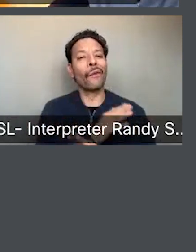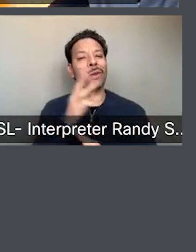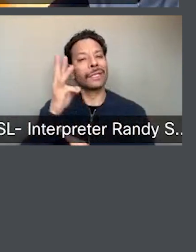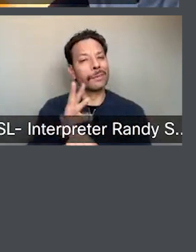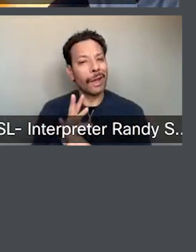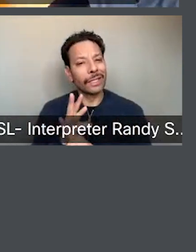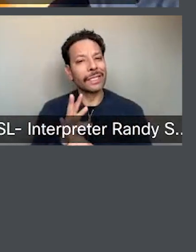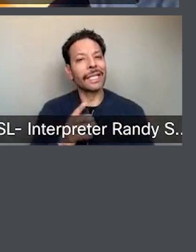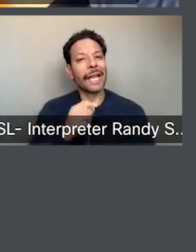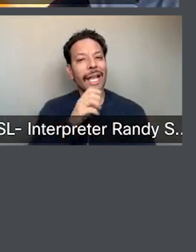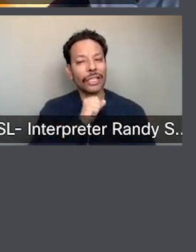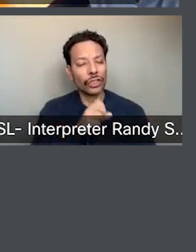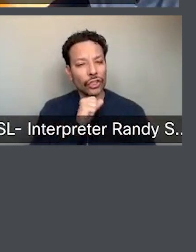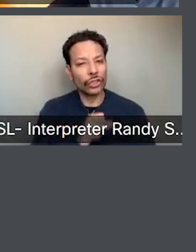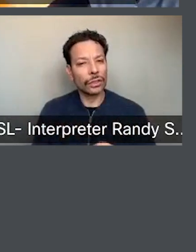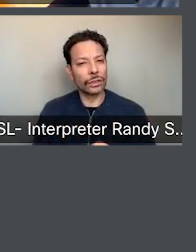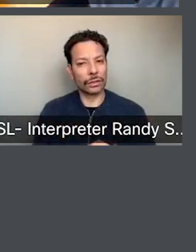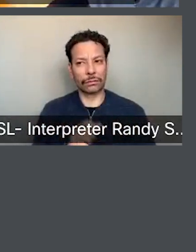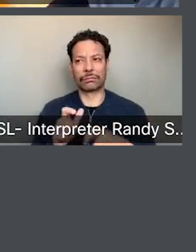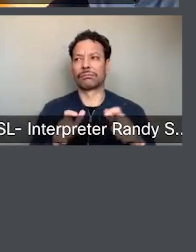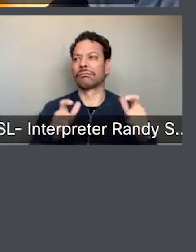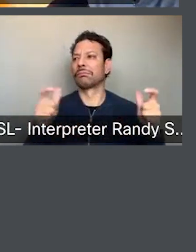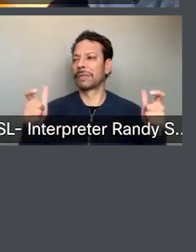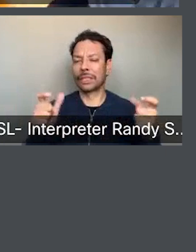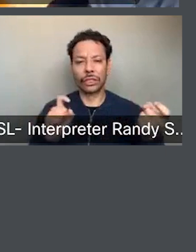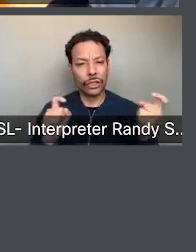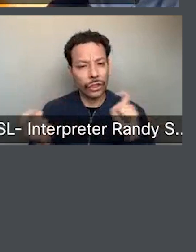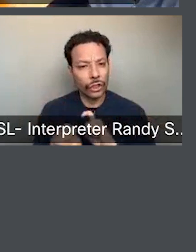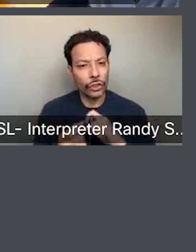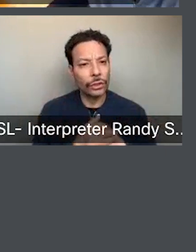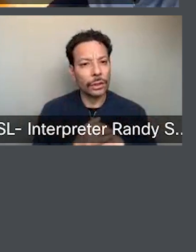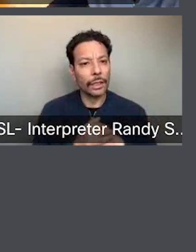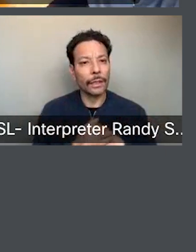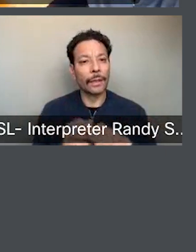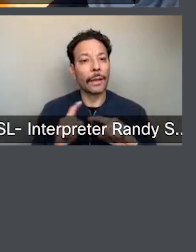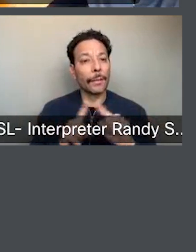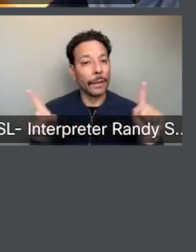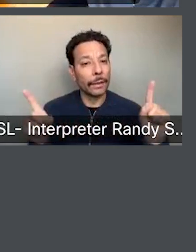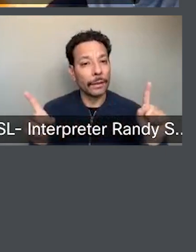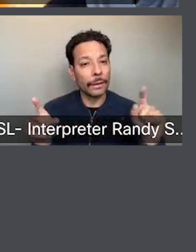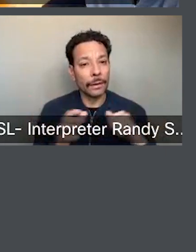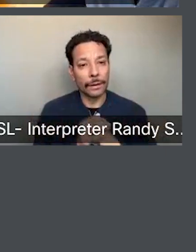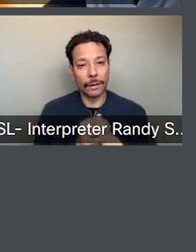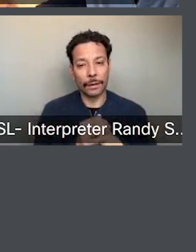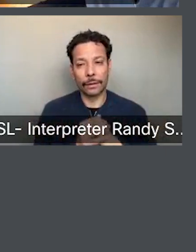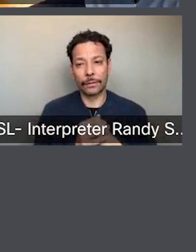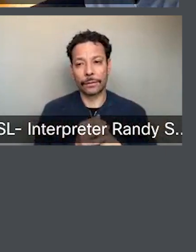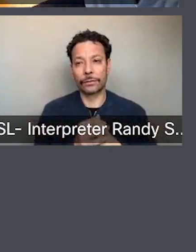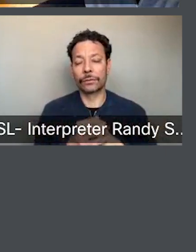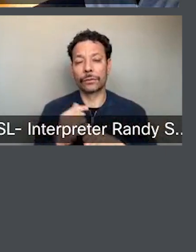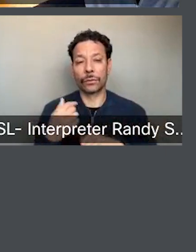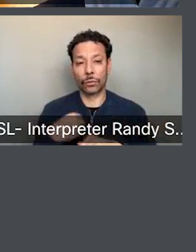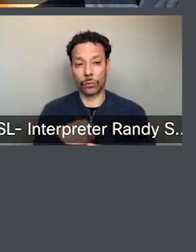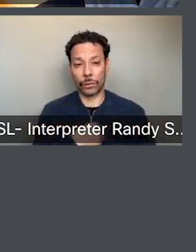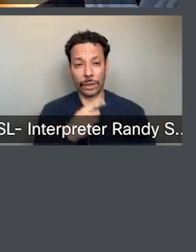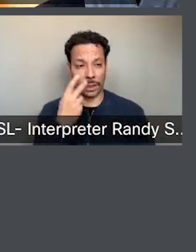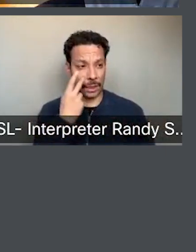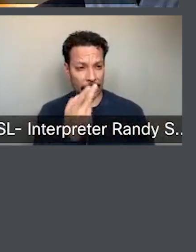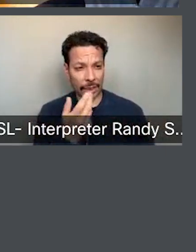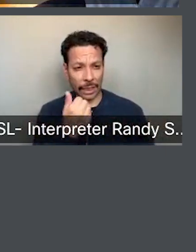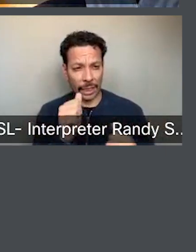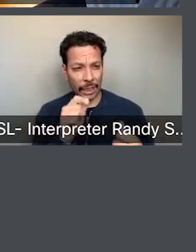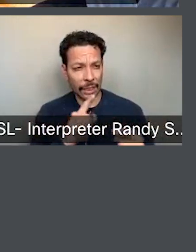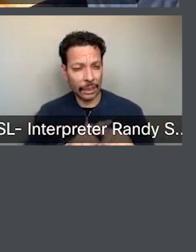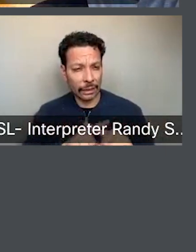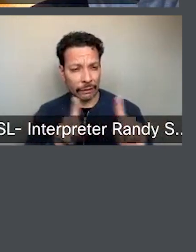So that's a big change. But are we seeing any differences in their